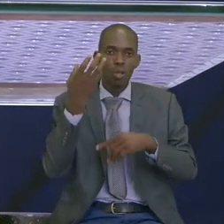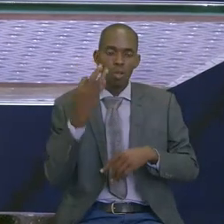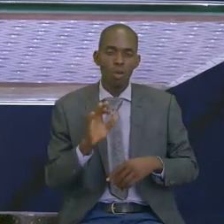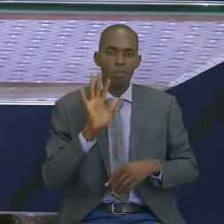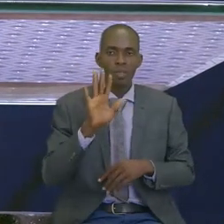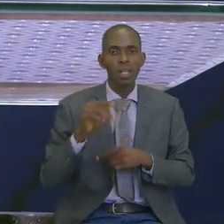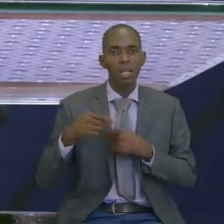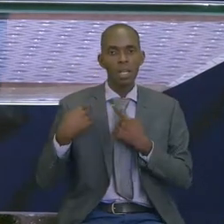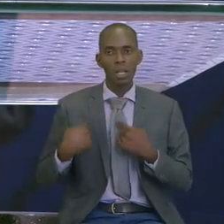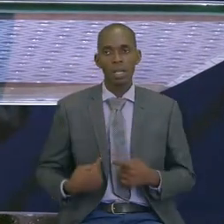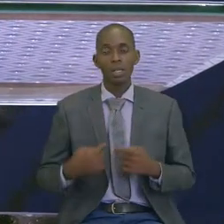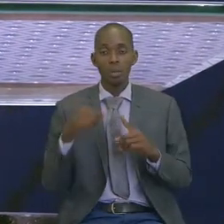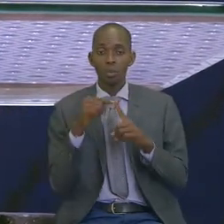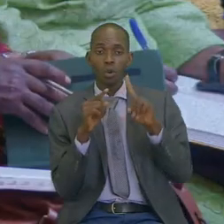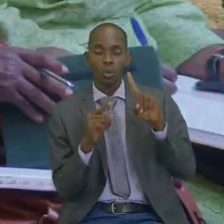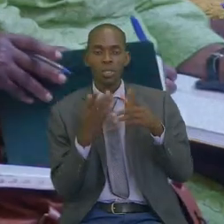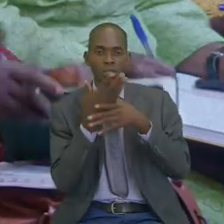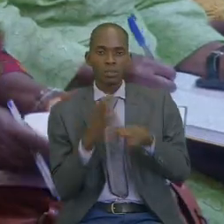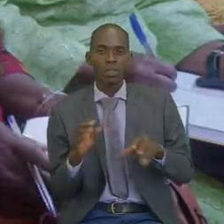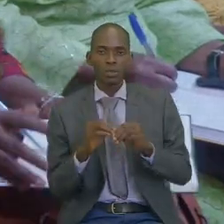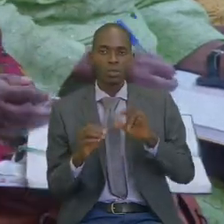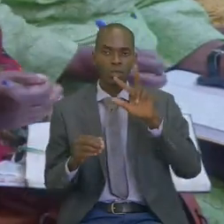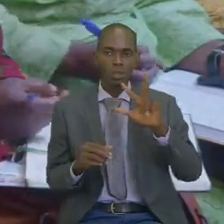heart. We're dividing this into three parts.